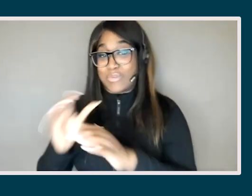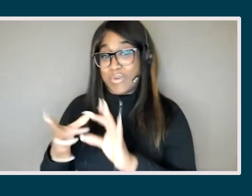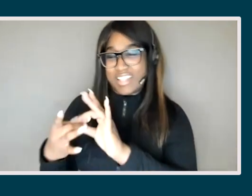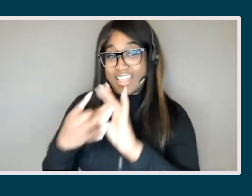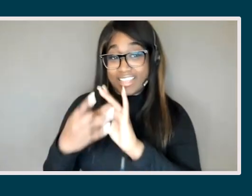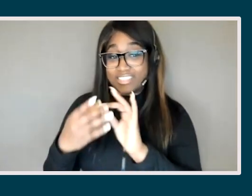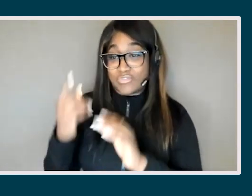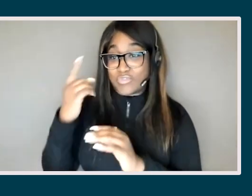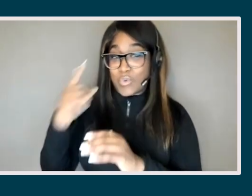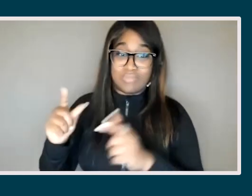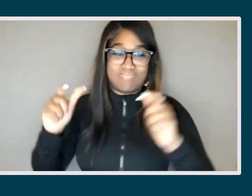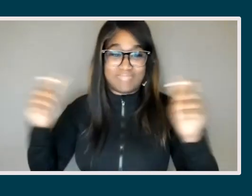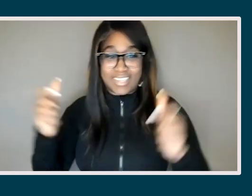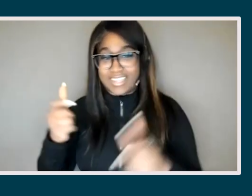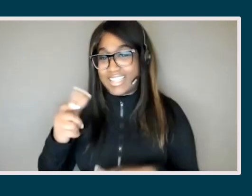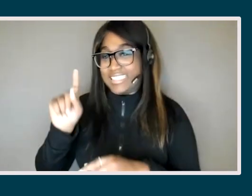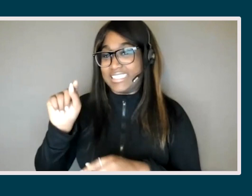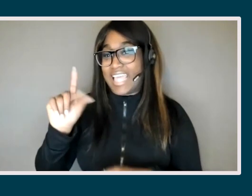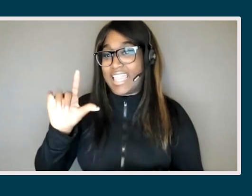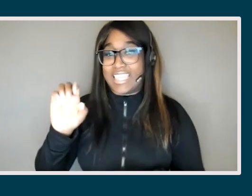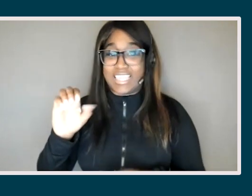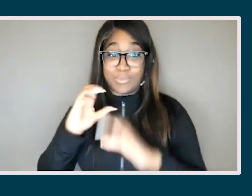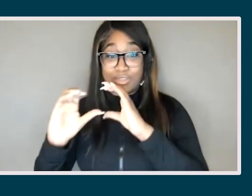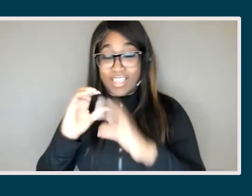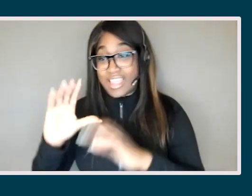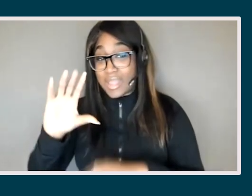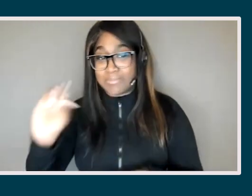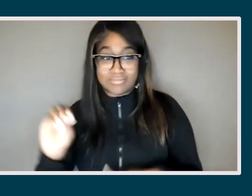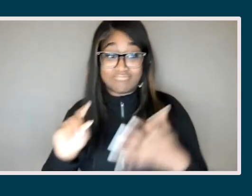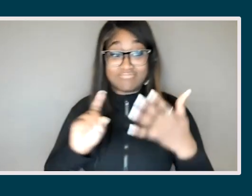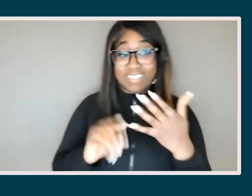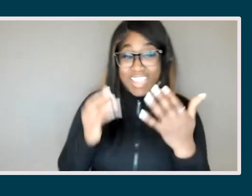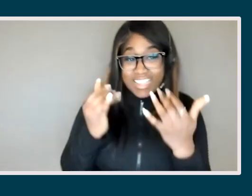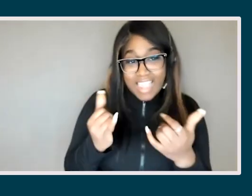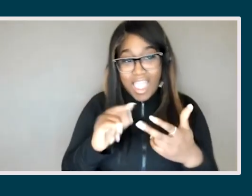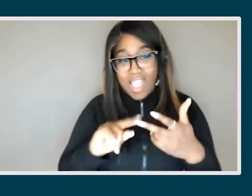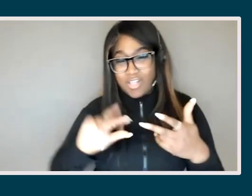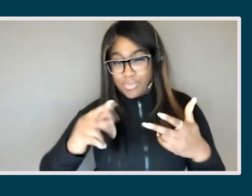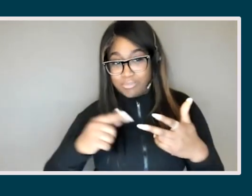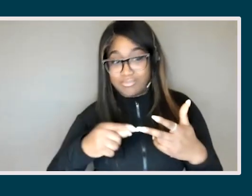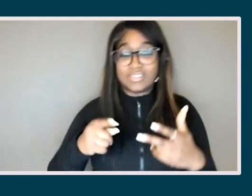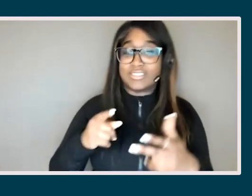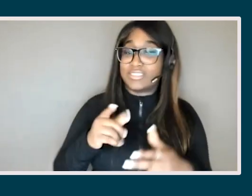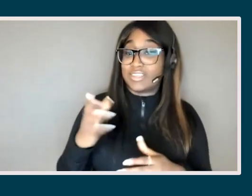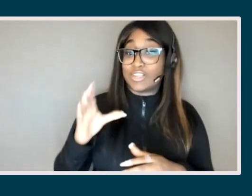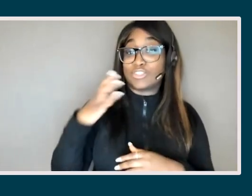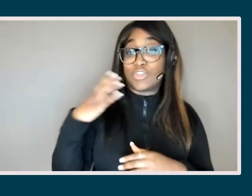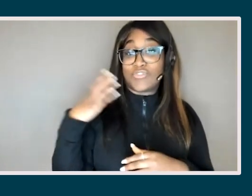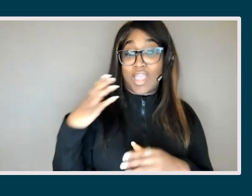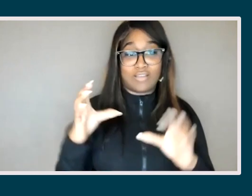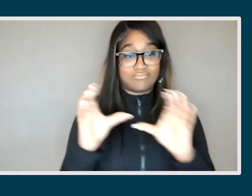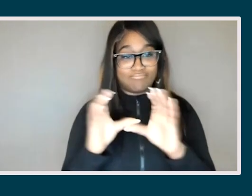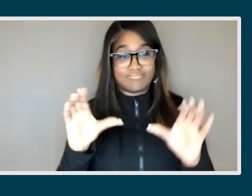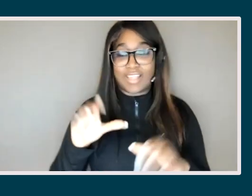coach, and today primarily enjoys her semi-retirement while coaching the next generation of leaders and